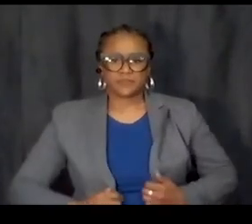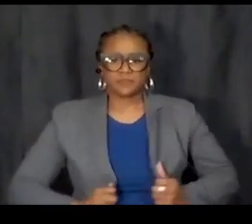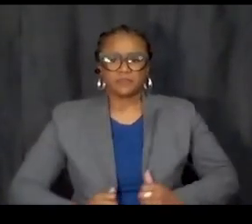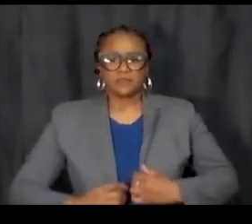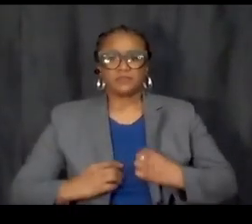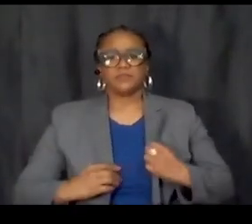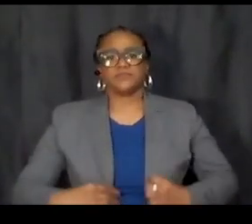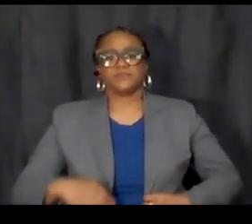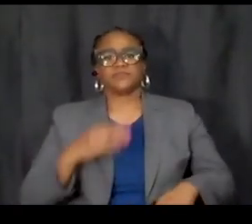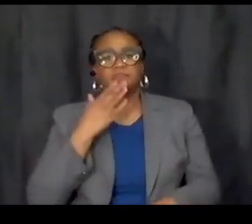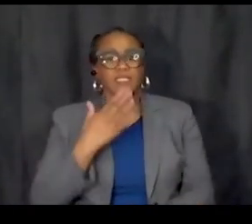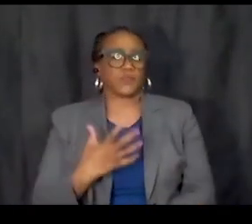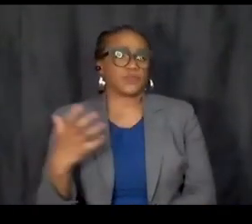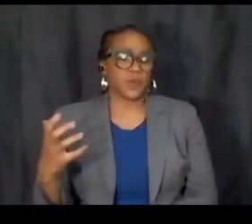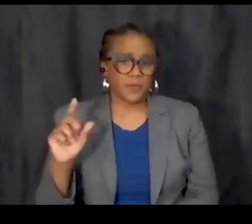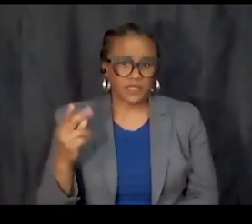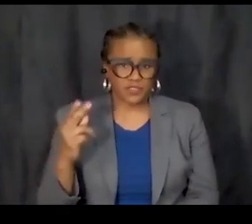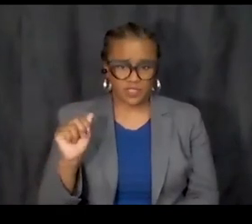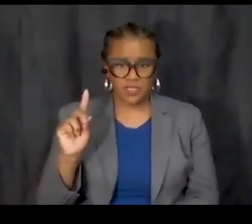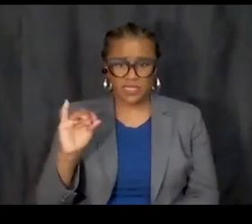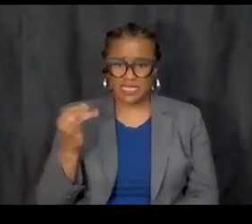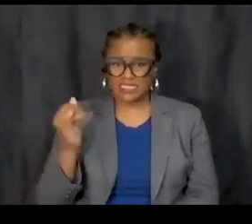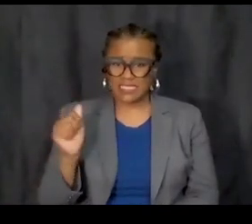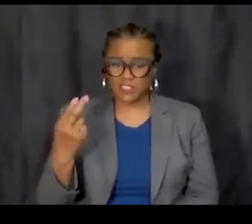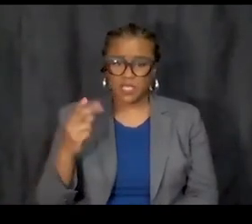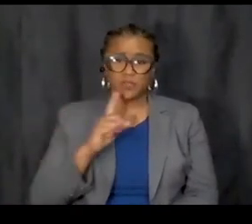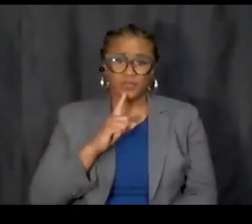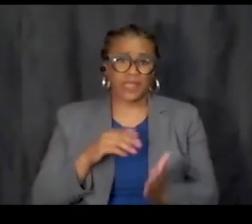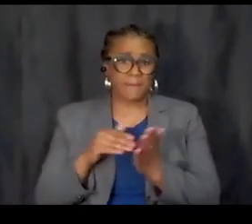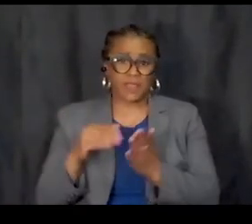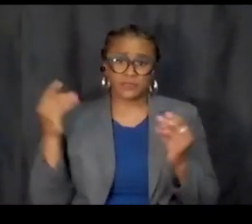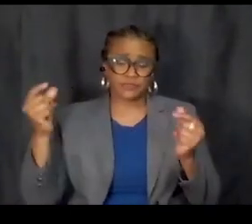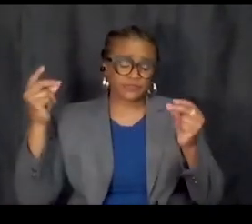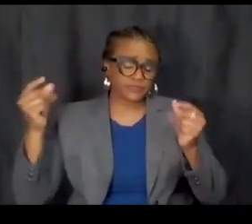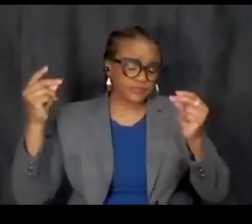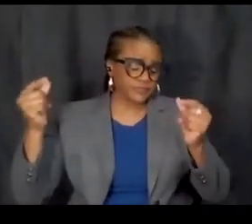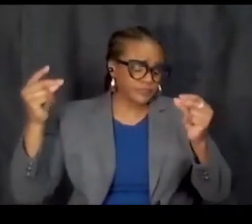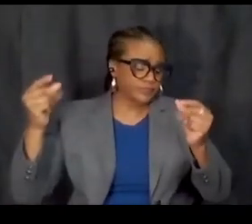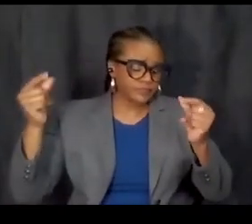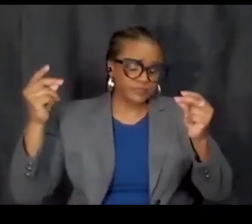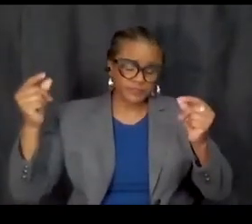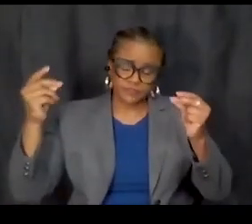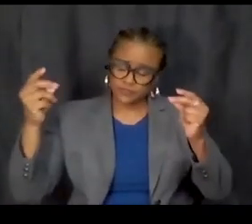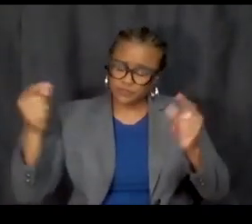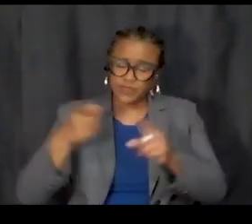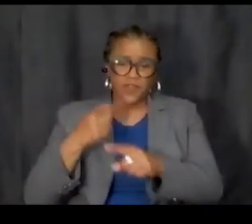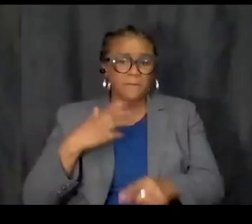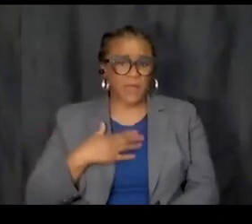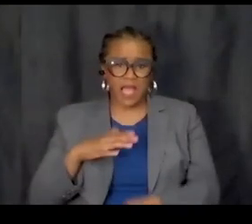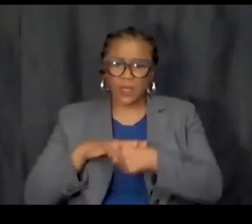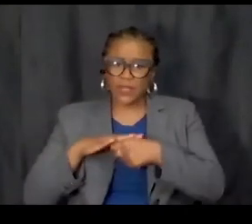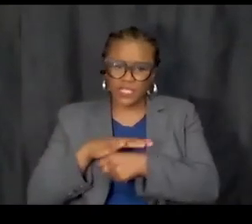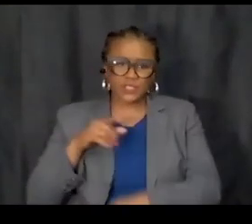Thank you so much, Khadijah. I'm sending a million virtual snaps, although on mute, from my location to you